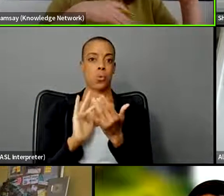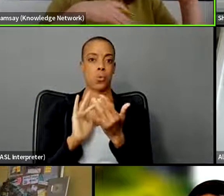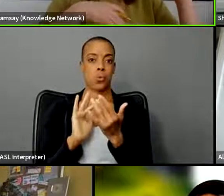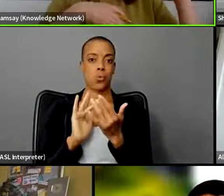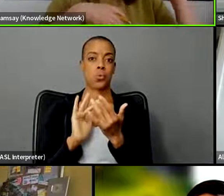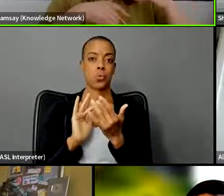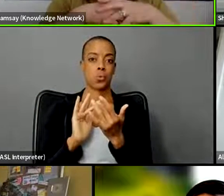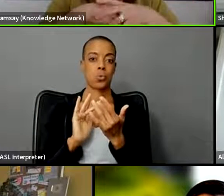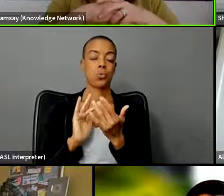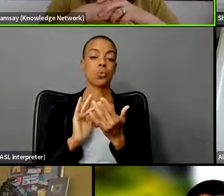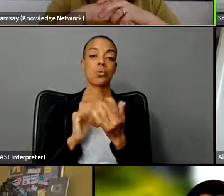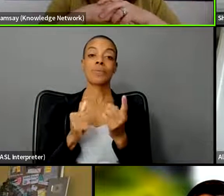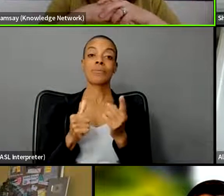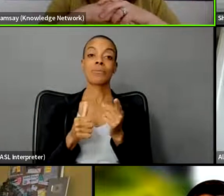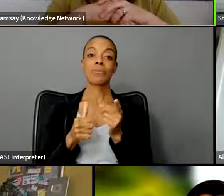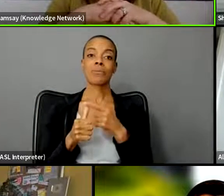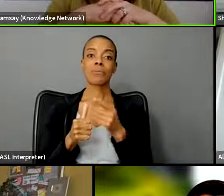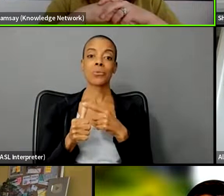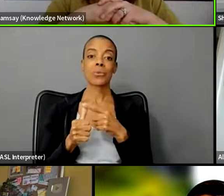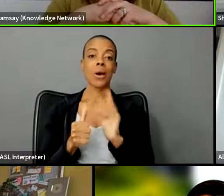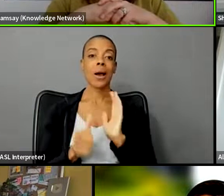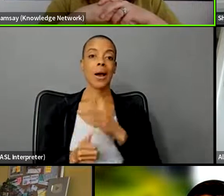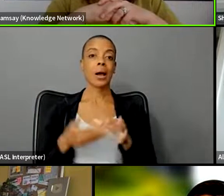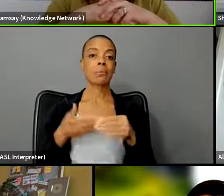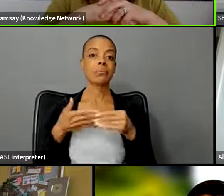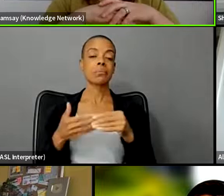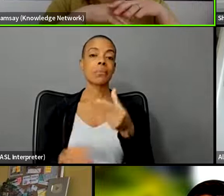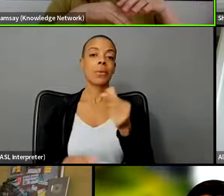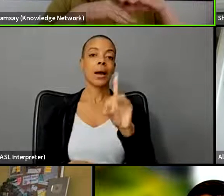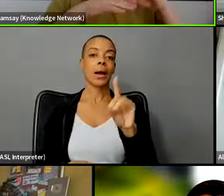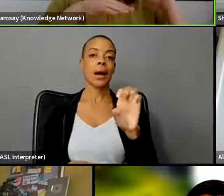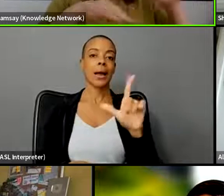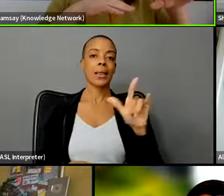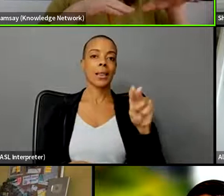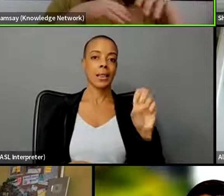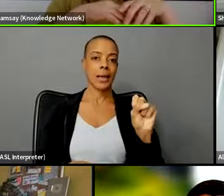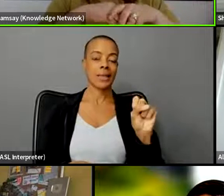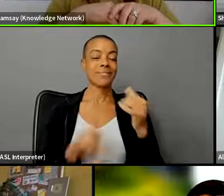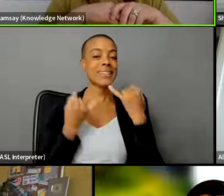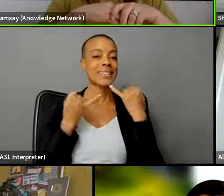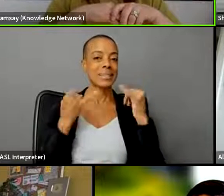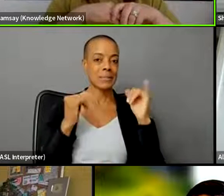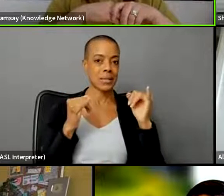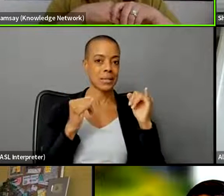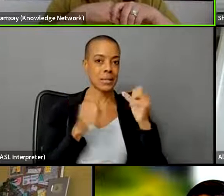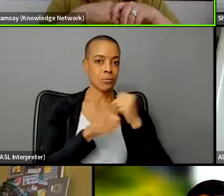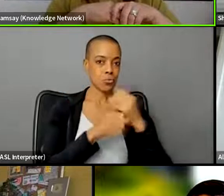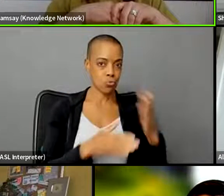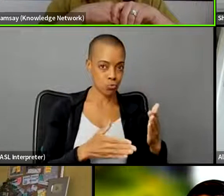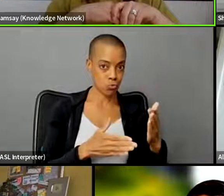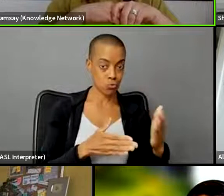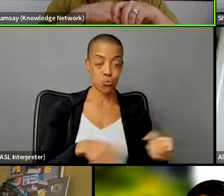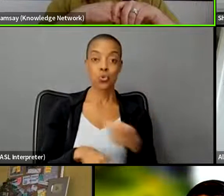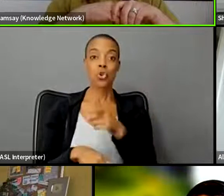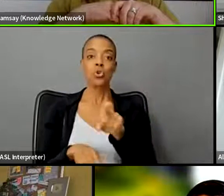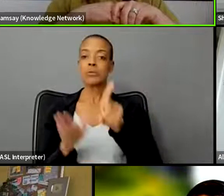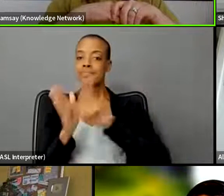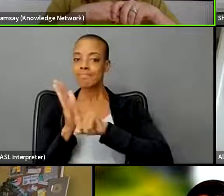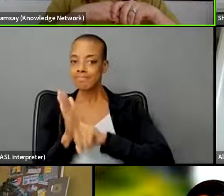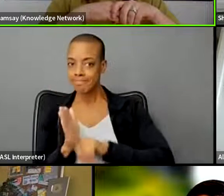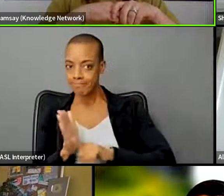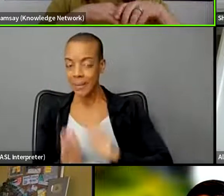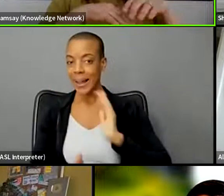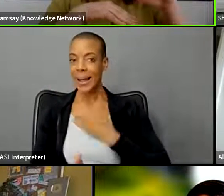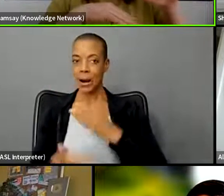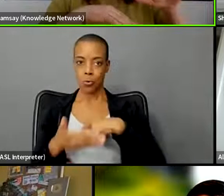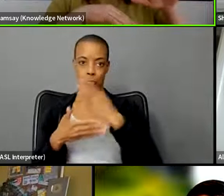the first thing is to take a look at our guidelines for independent producers and also familiarize yourself with our programming. So you can